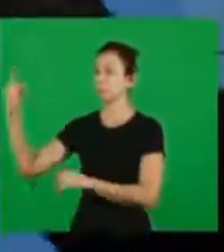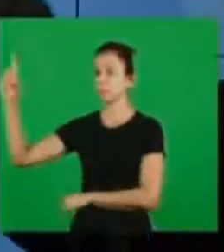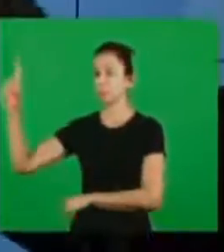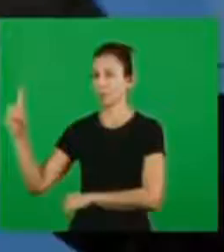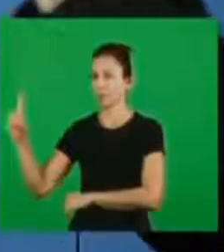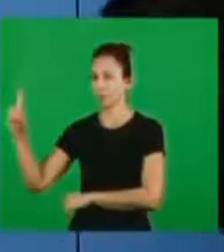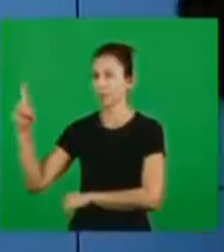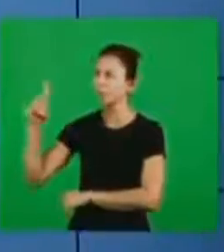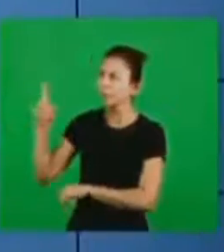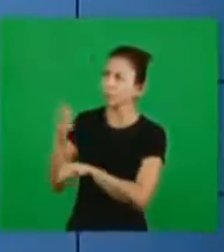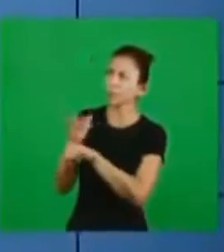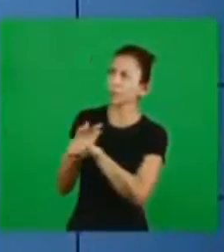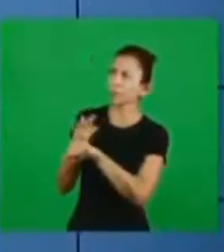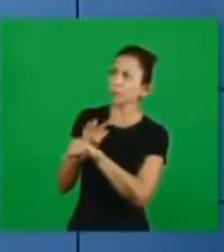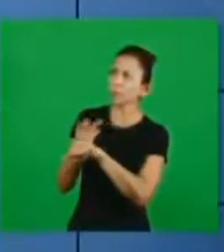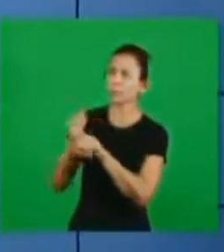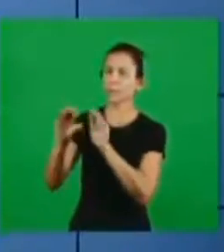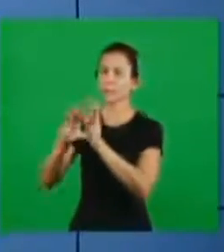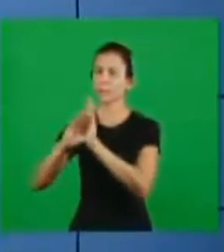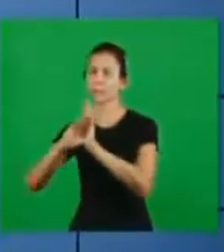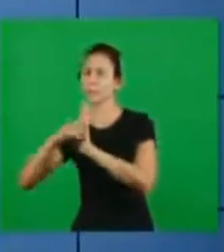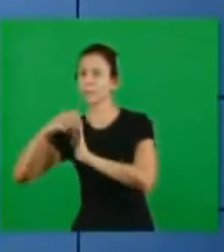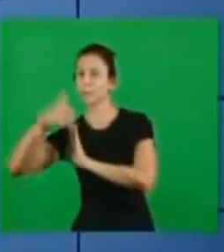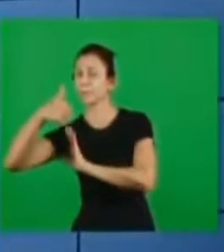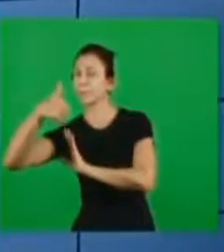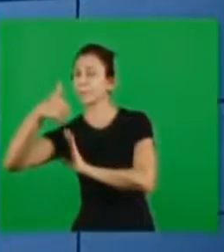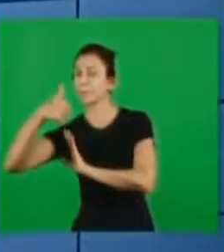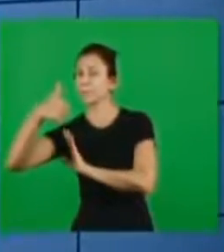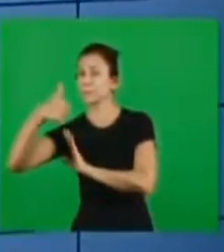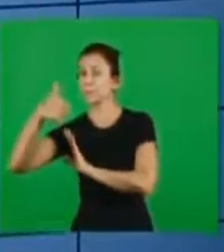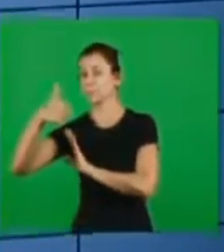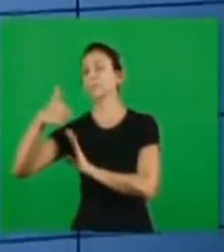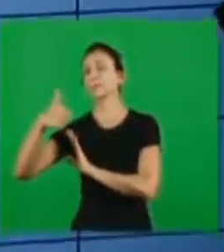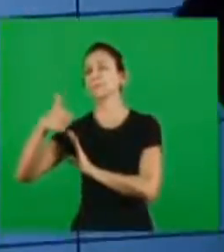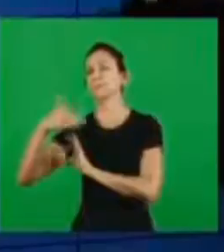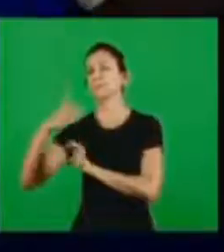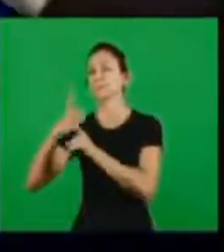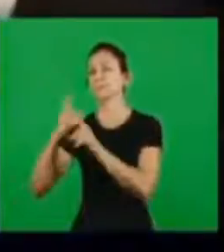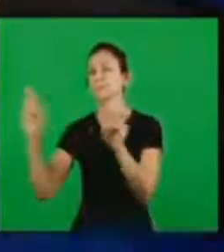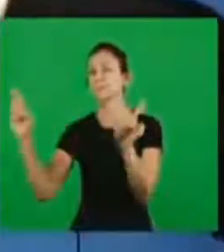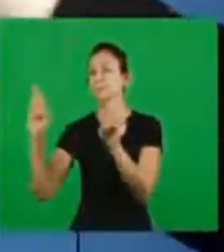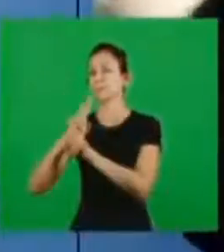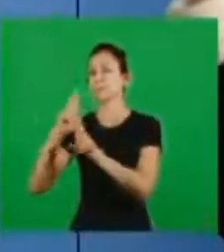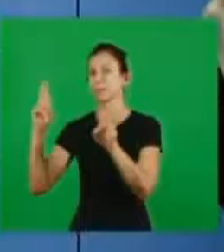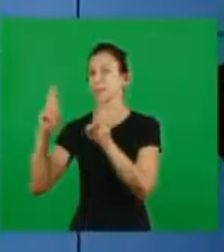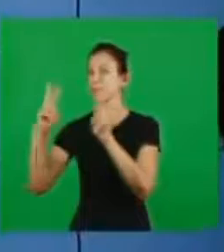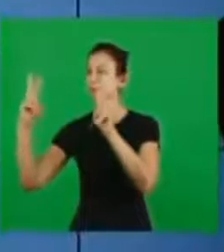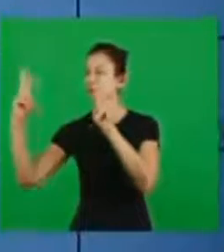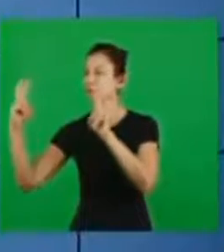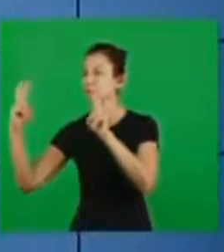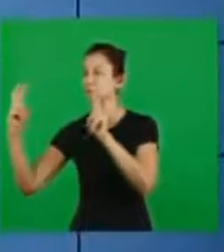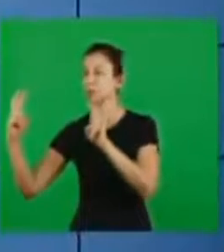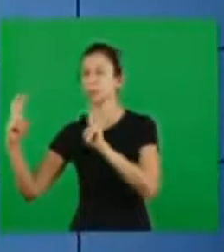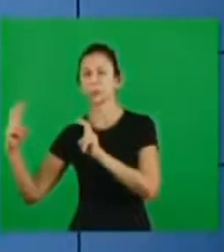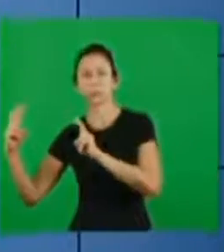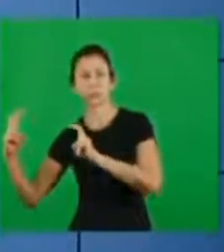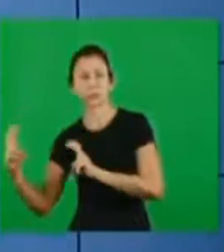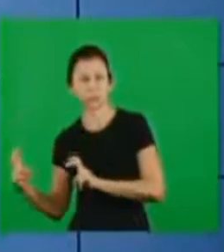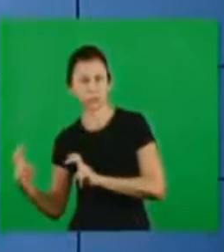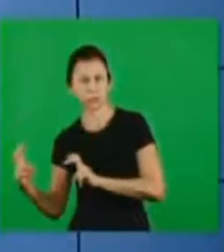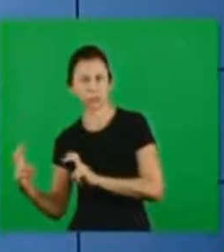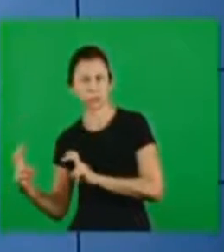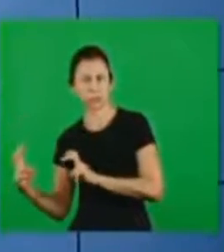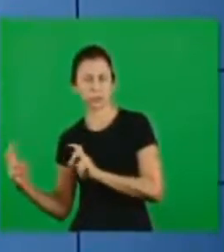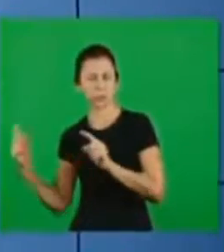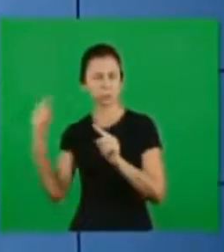later on the board, on the right side, you will find on chapter 1, and you'll find as well the relationship of those titles